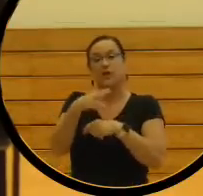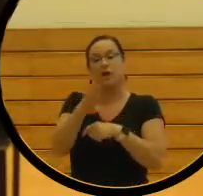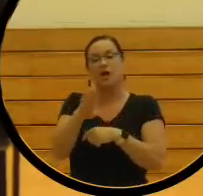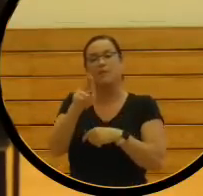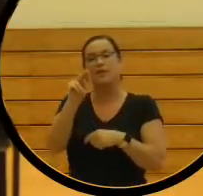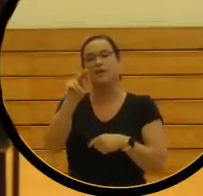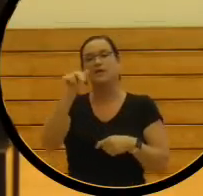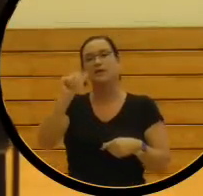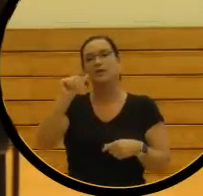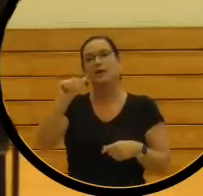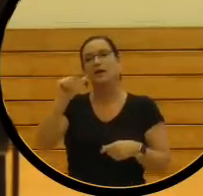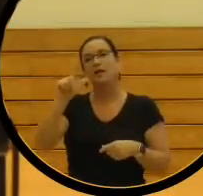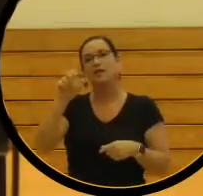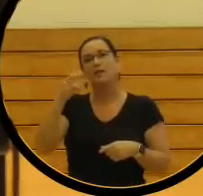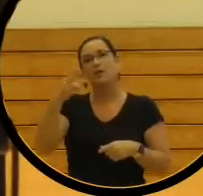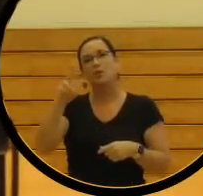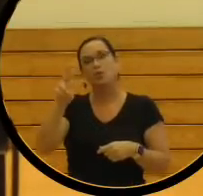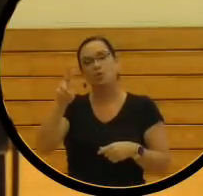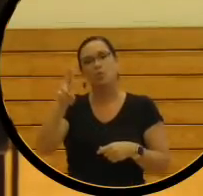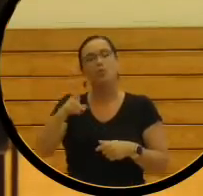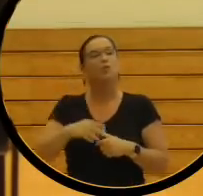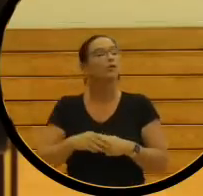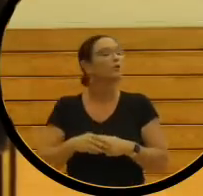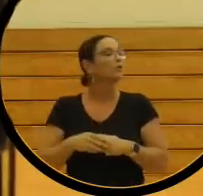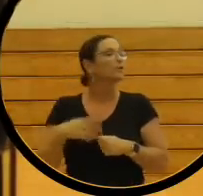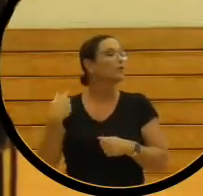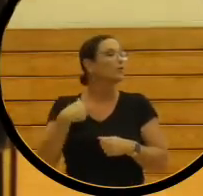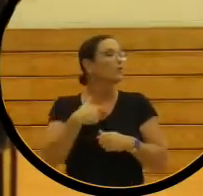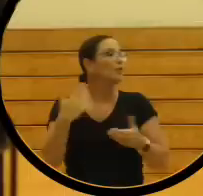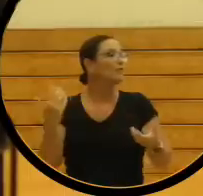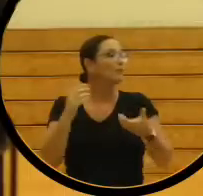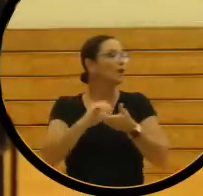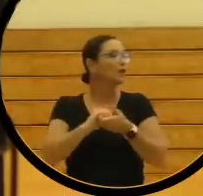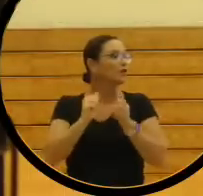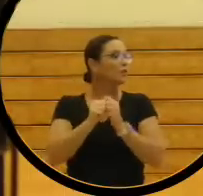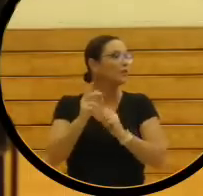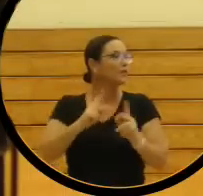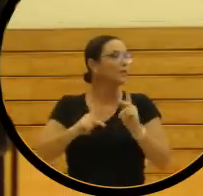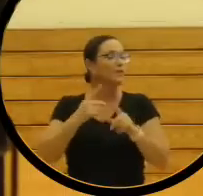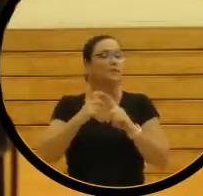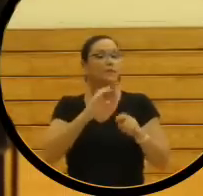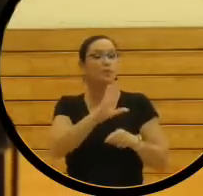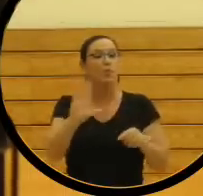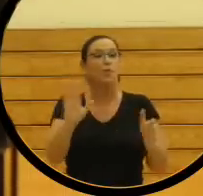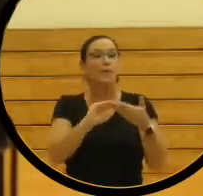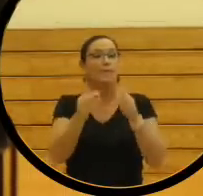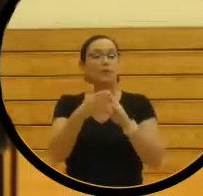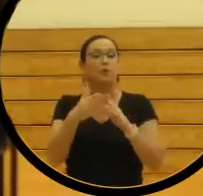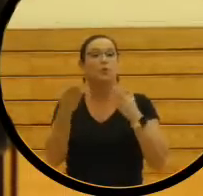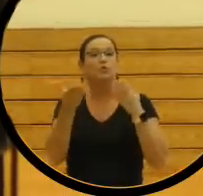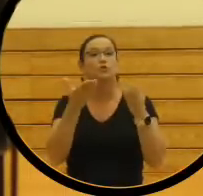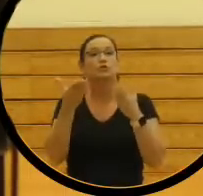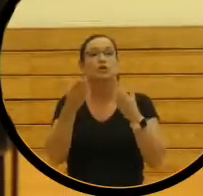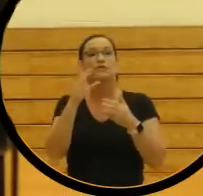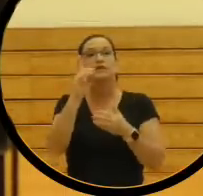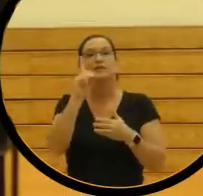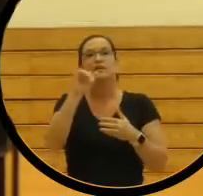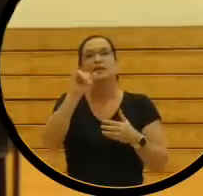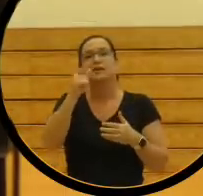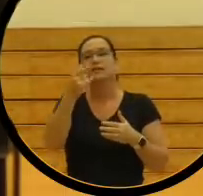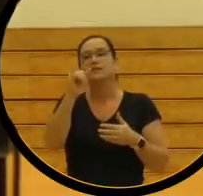Na'alehu and the Honganji out there. We have partnered with folks from your community who served as digital